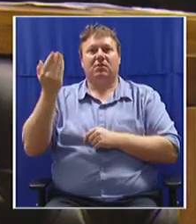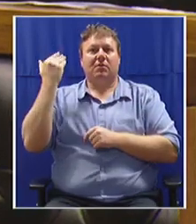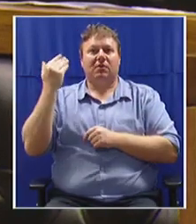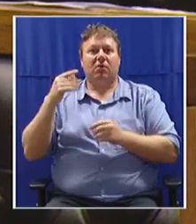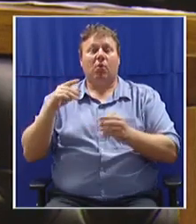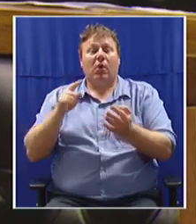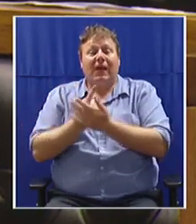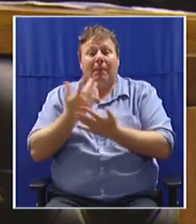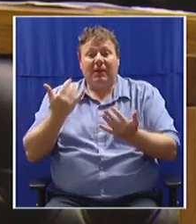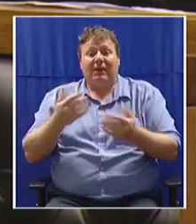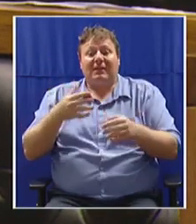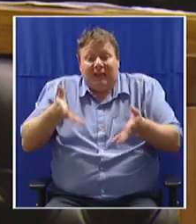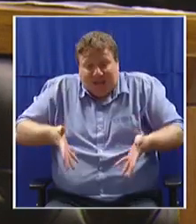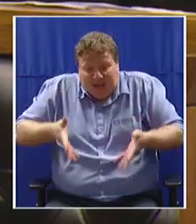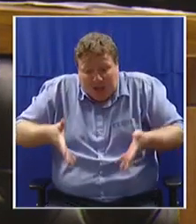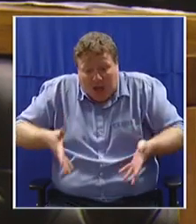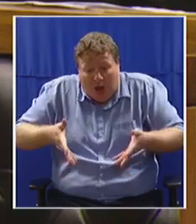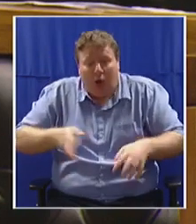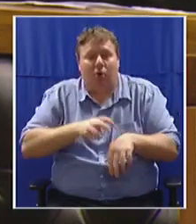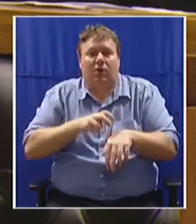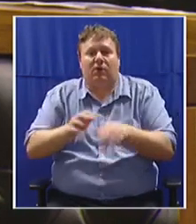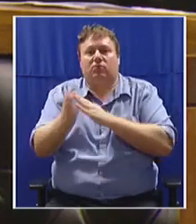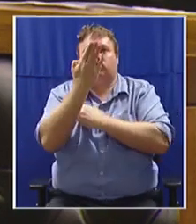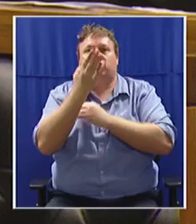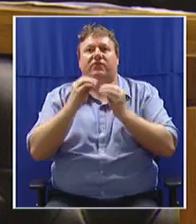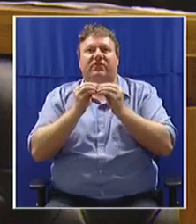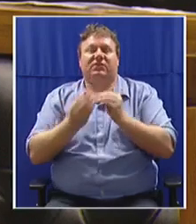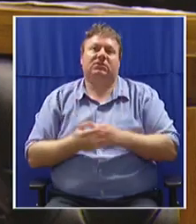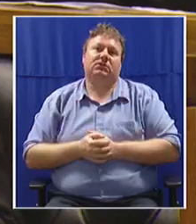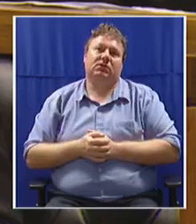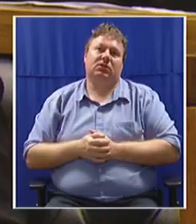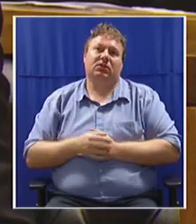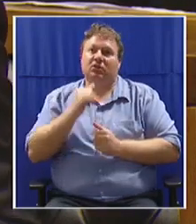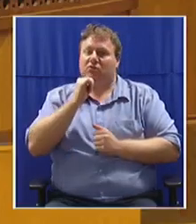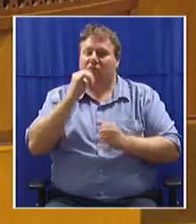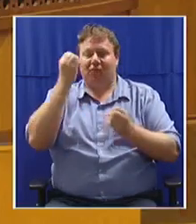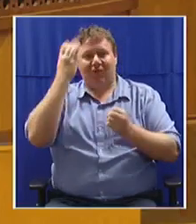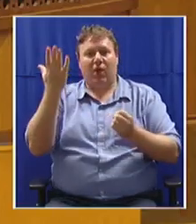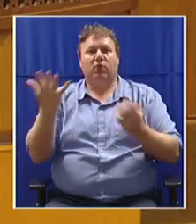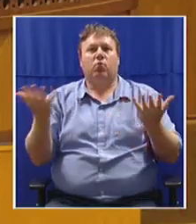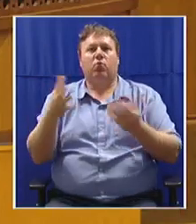address those challenges. But let's not forget where we come from. Thank you very much.